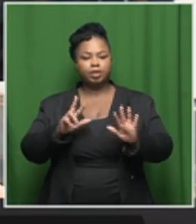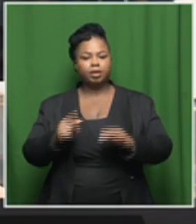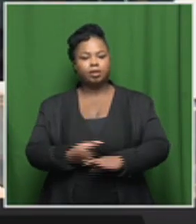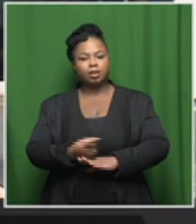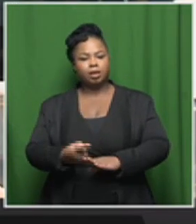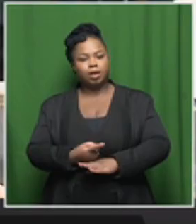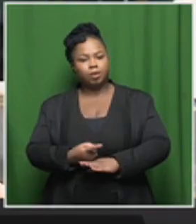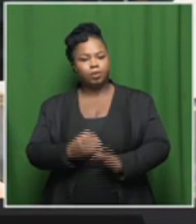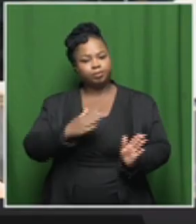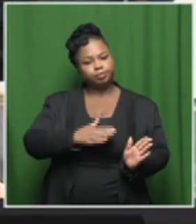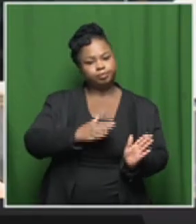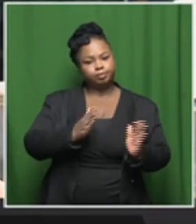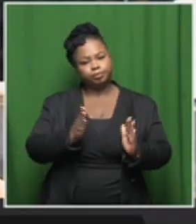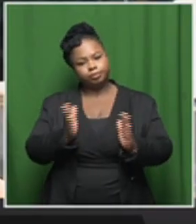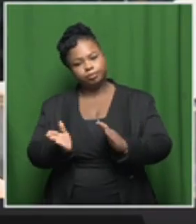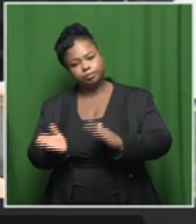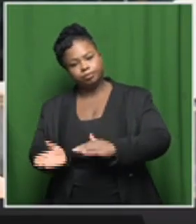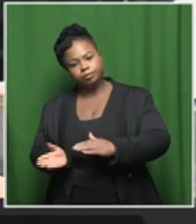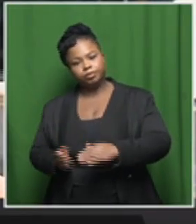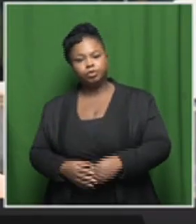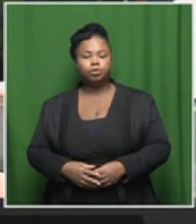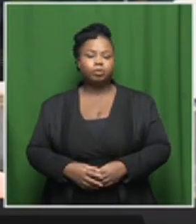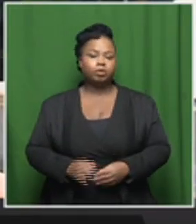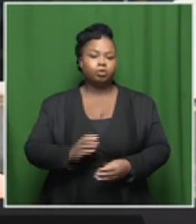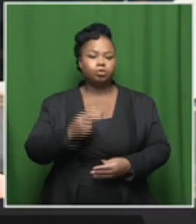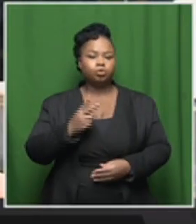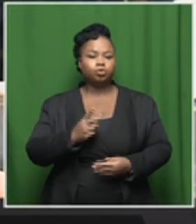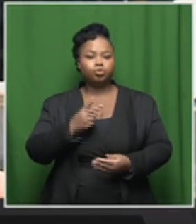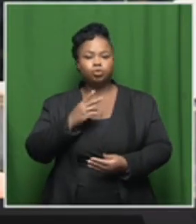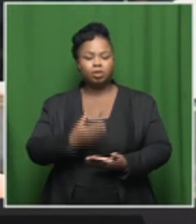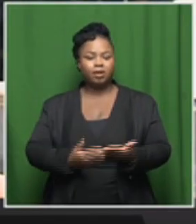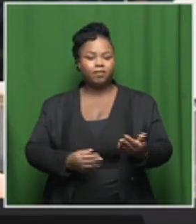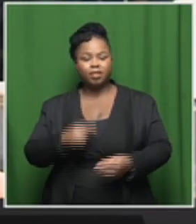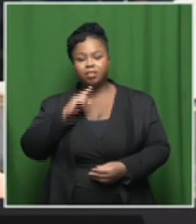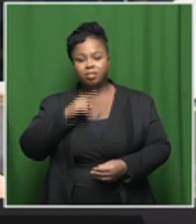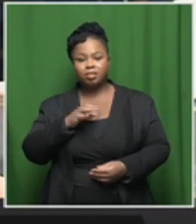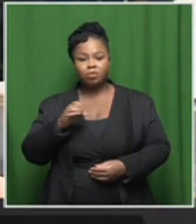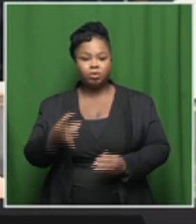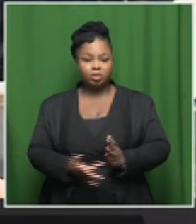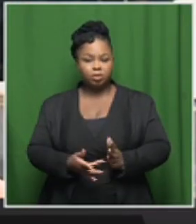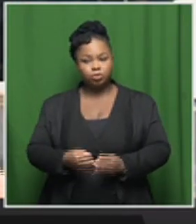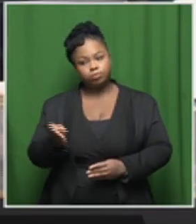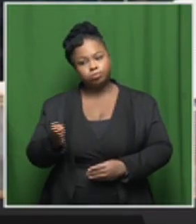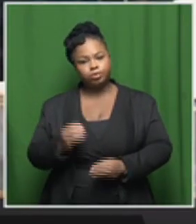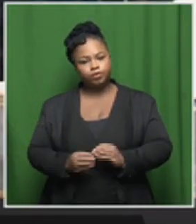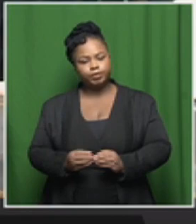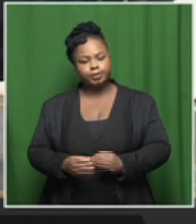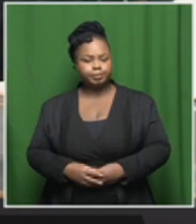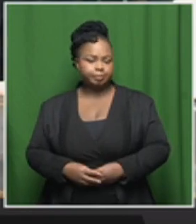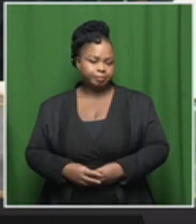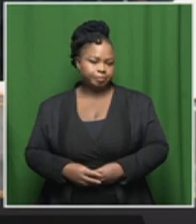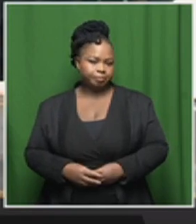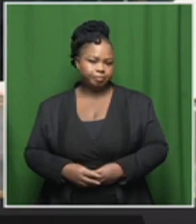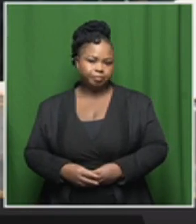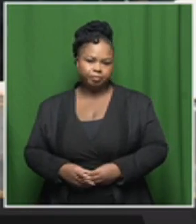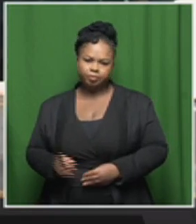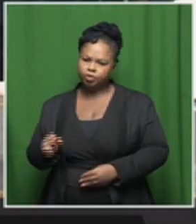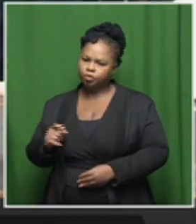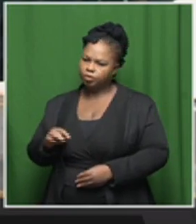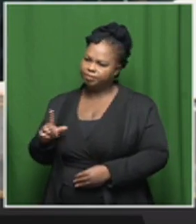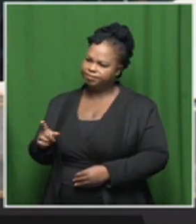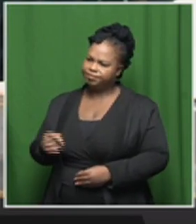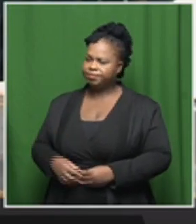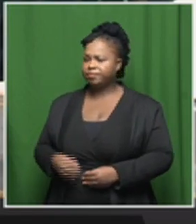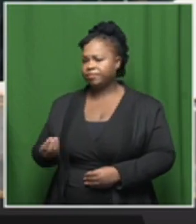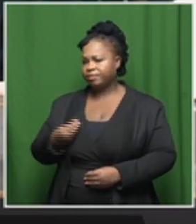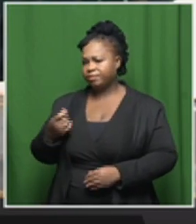They monitor the network, where they dispatch one of over 2,500 technicians that we have on the ground to repair that network. Very quickly, Sunil, if